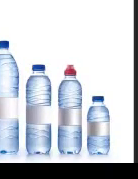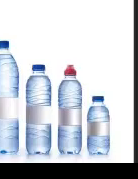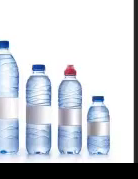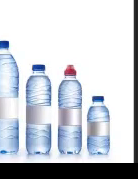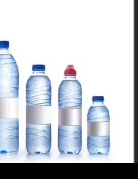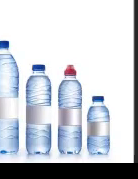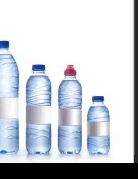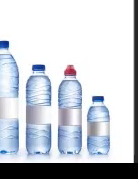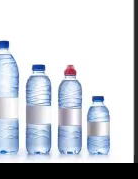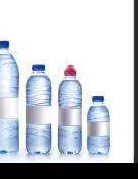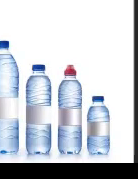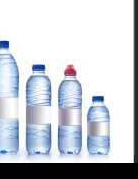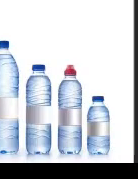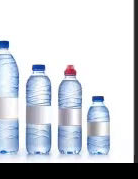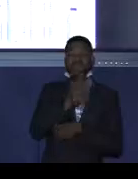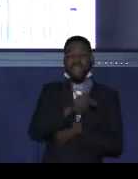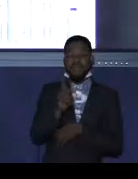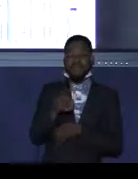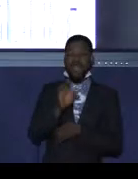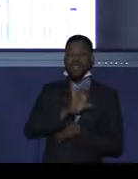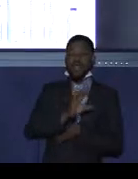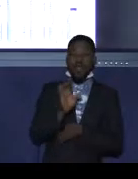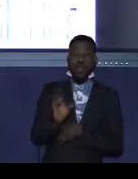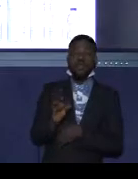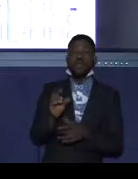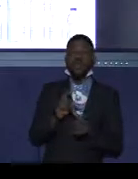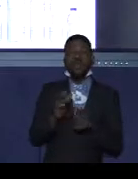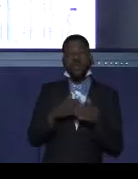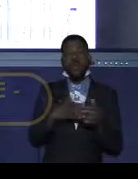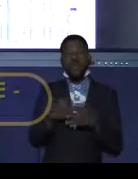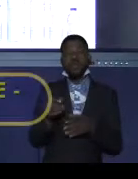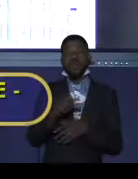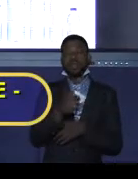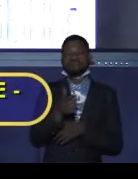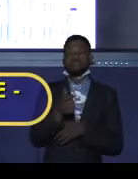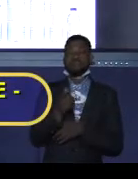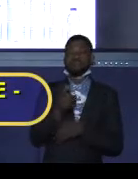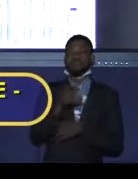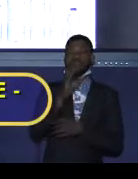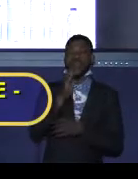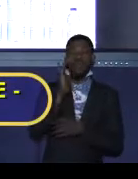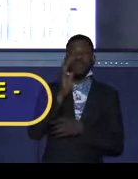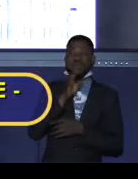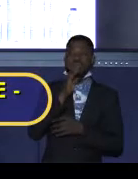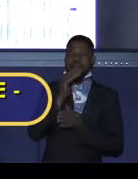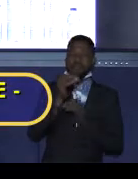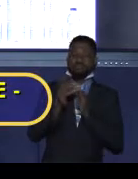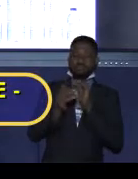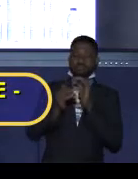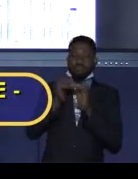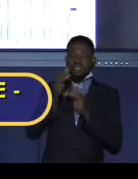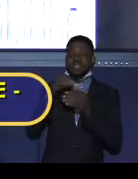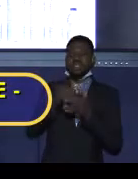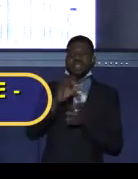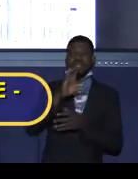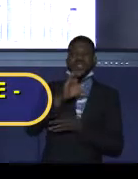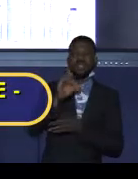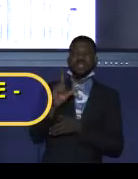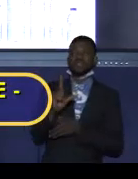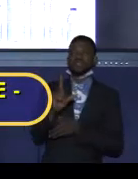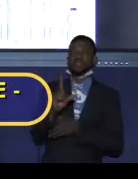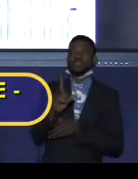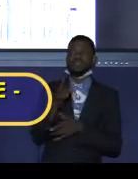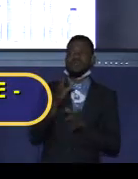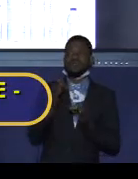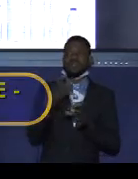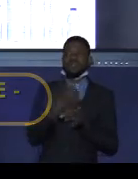bottle of water or a bottle of mineral or Pepsi, Coke, or other soda water, will be graduated in centiliters.